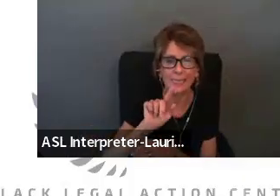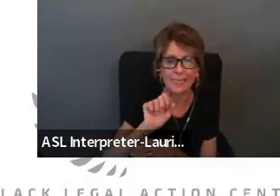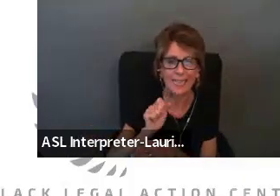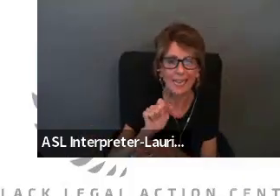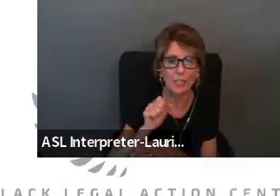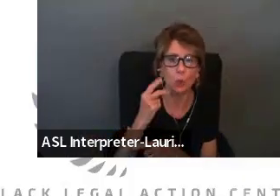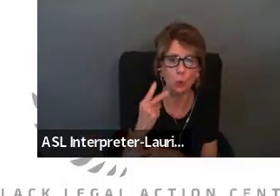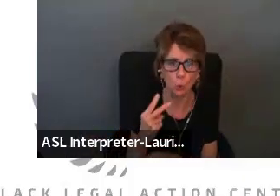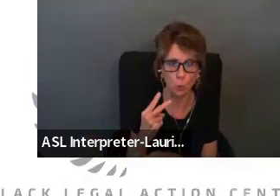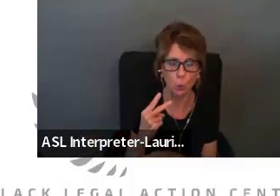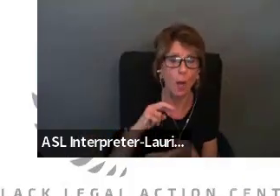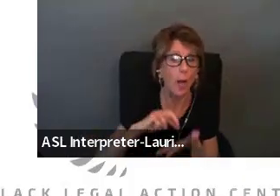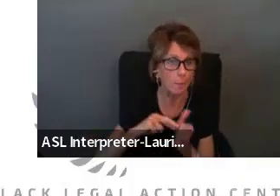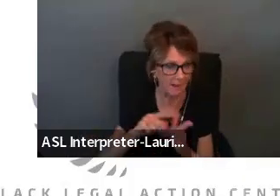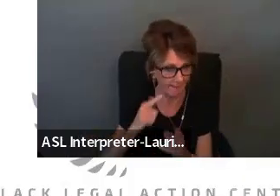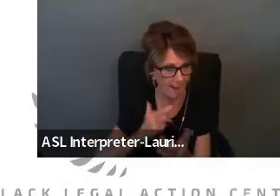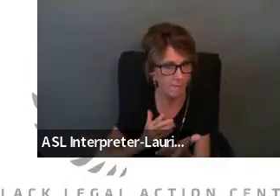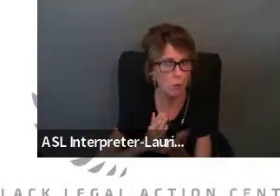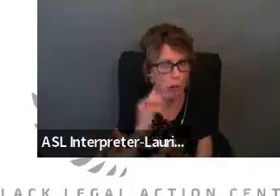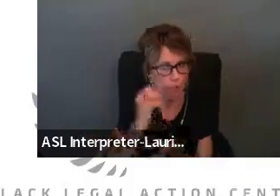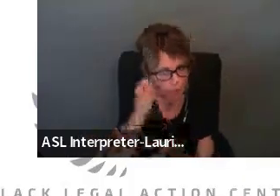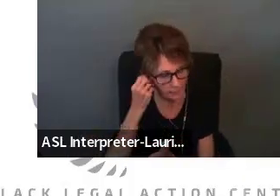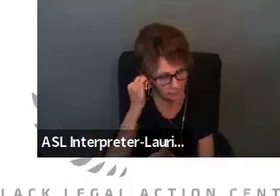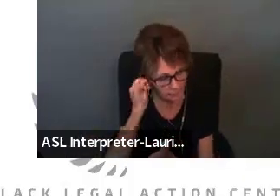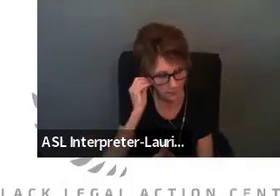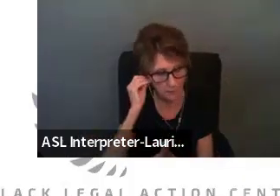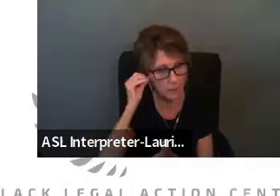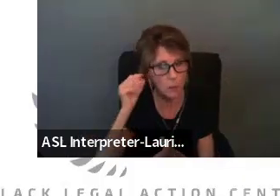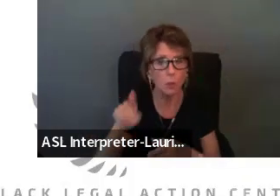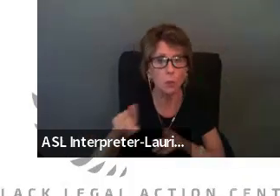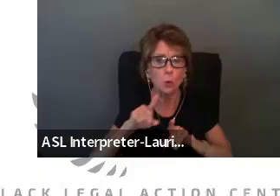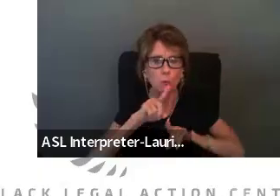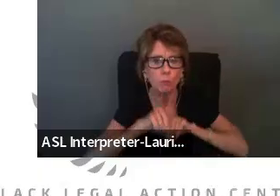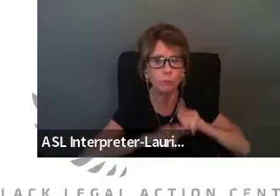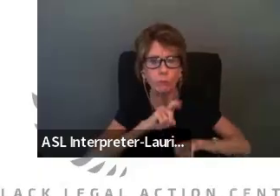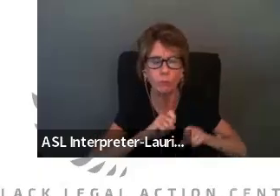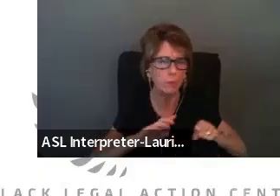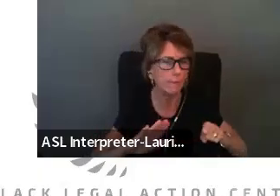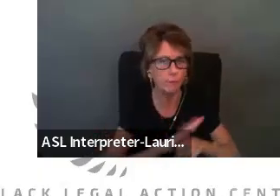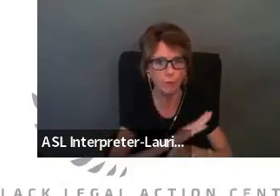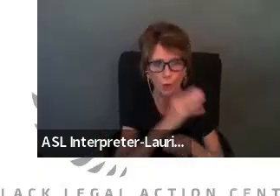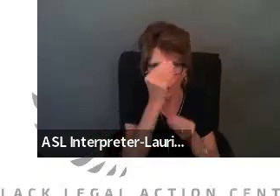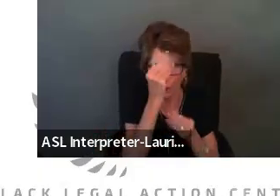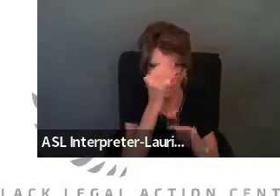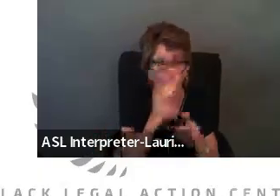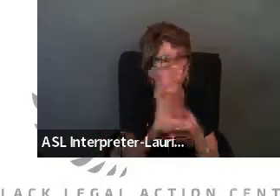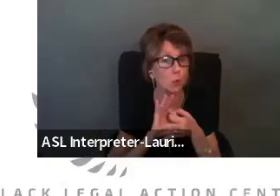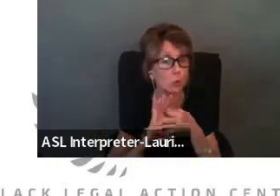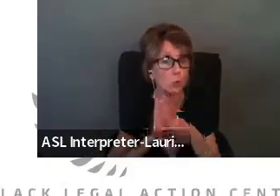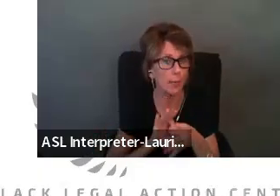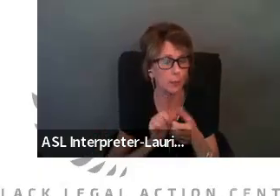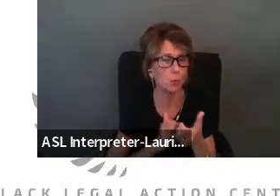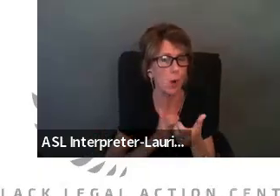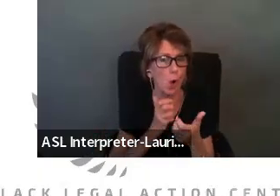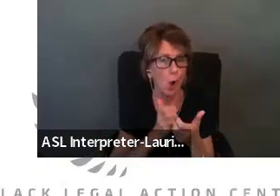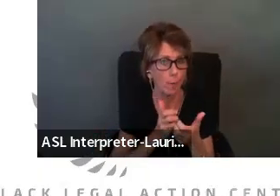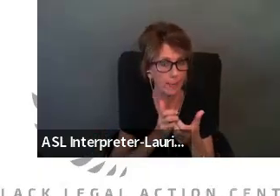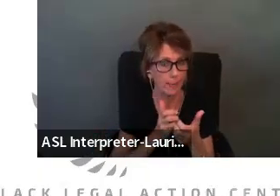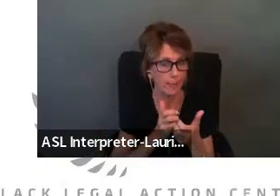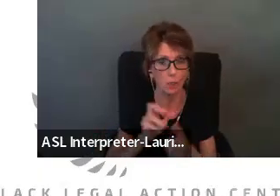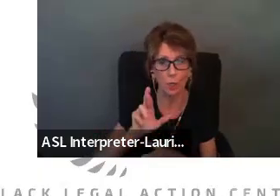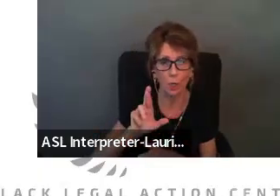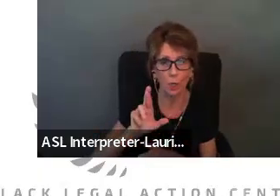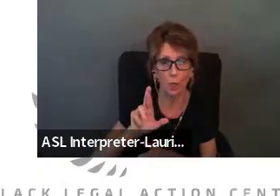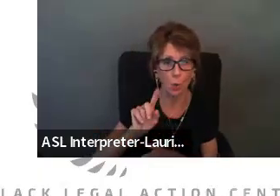ask all the relevant questions to gather all the relevant information. Relevant, of course,